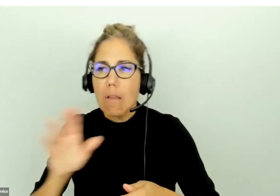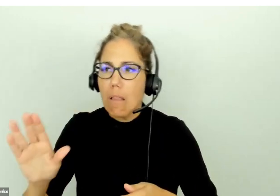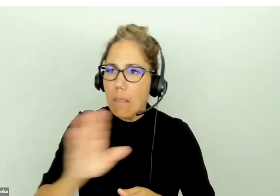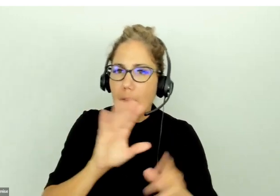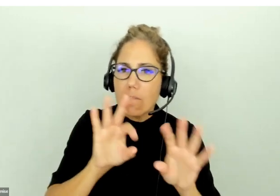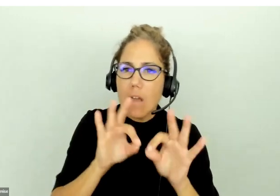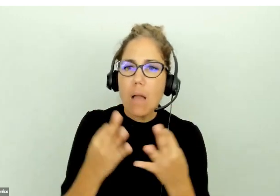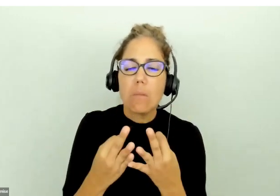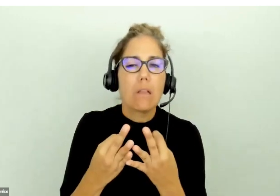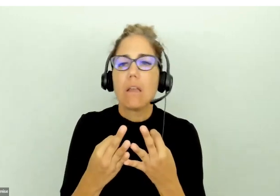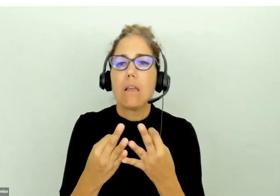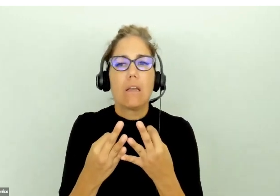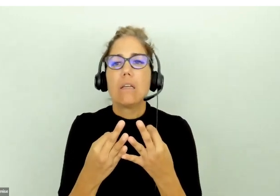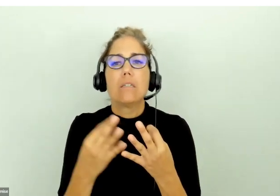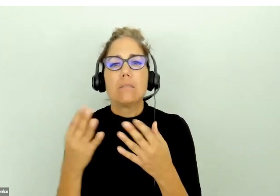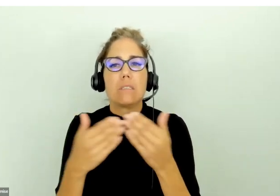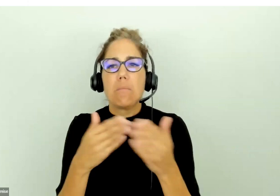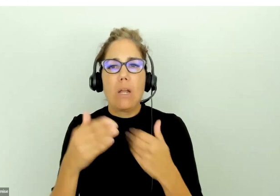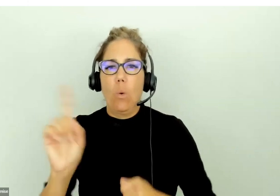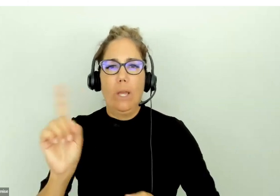they're accessing support.